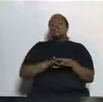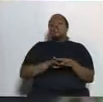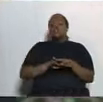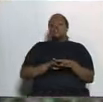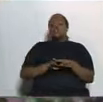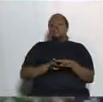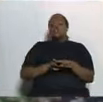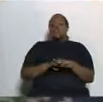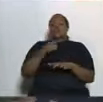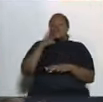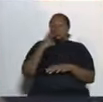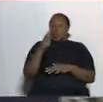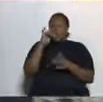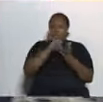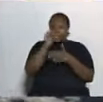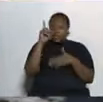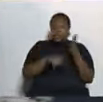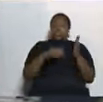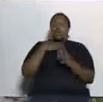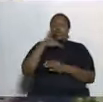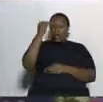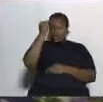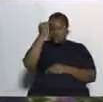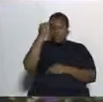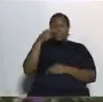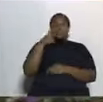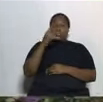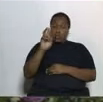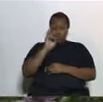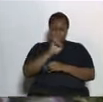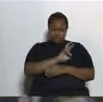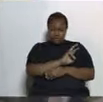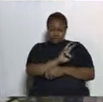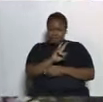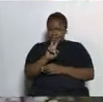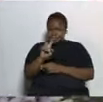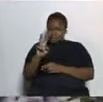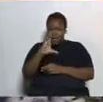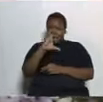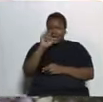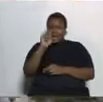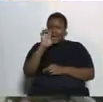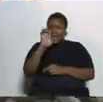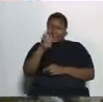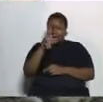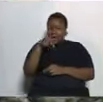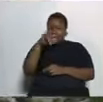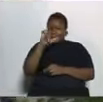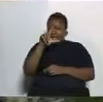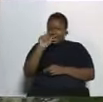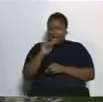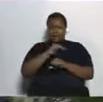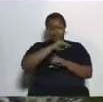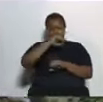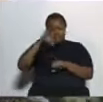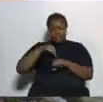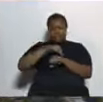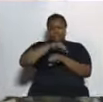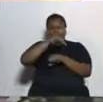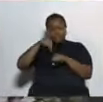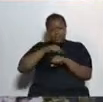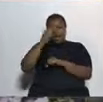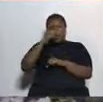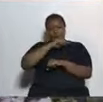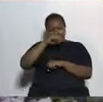know, okay? So they watch these moos, these caterpillars are going round. They go around for an hour, 2 hours, 3 hours. They go around